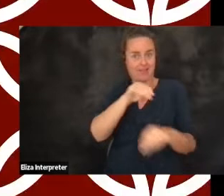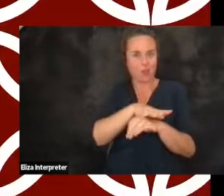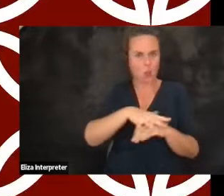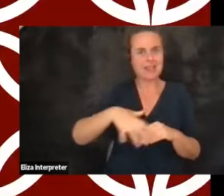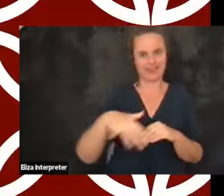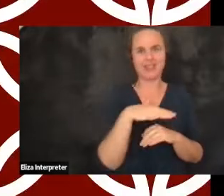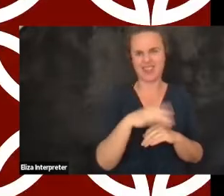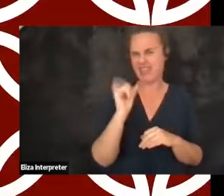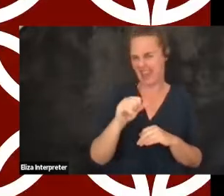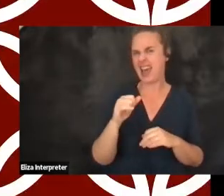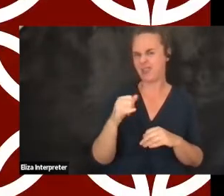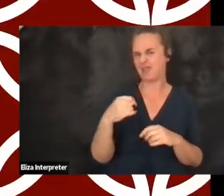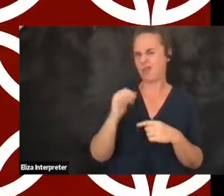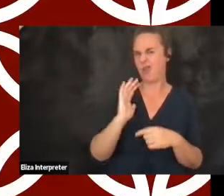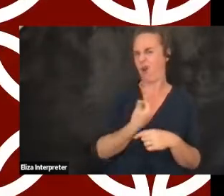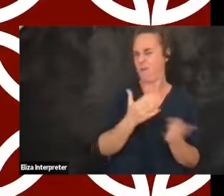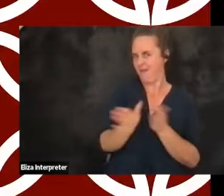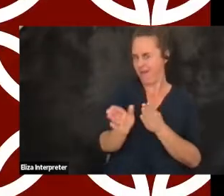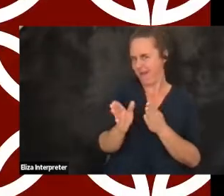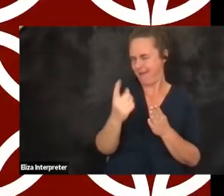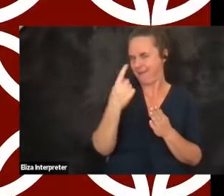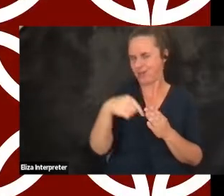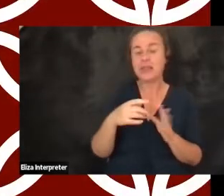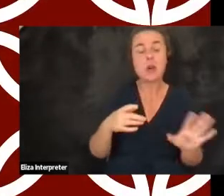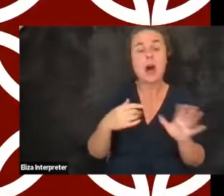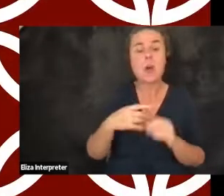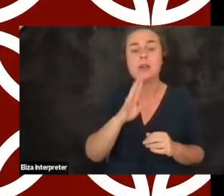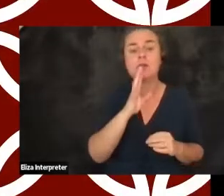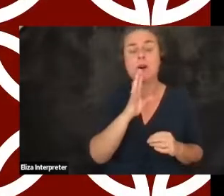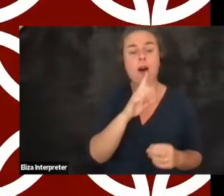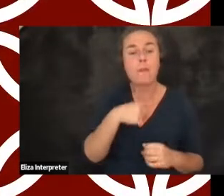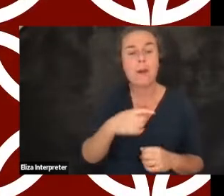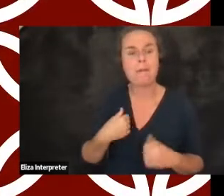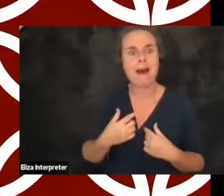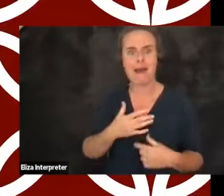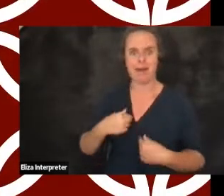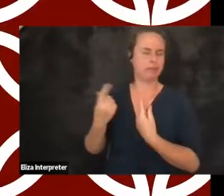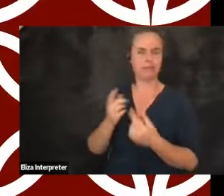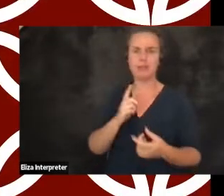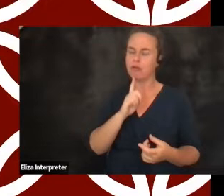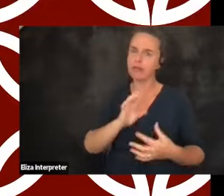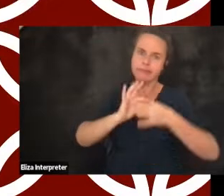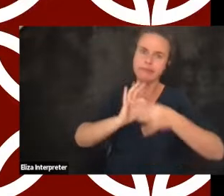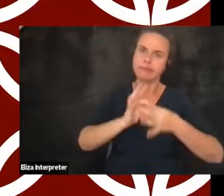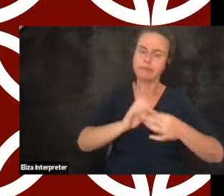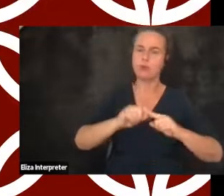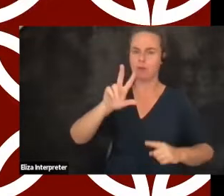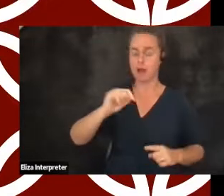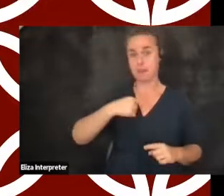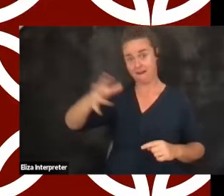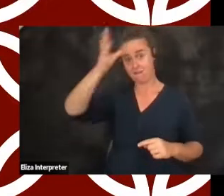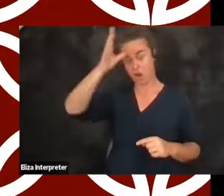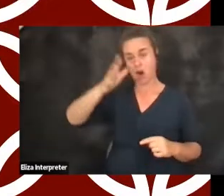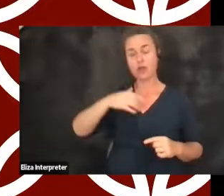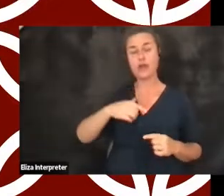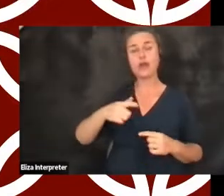want to start, though, just by talking about my lifelong connection to Vermont. My dad was in the Army. I was actually born